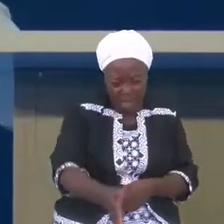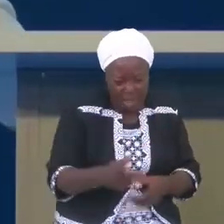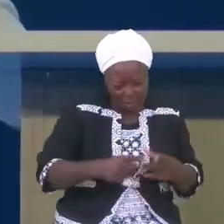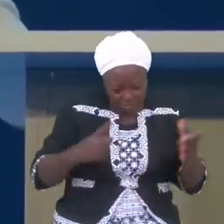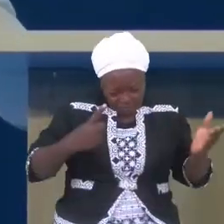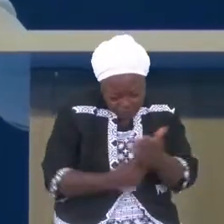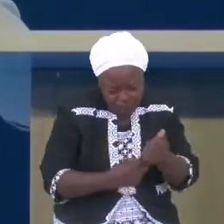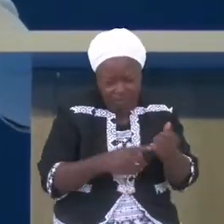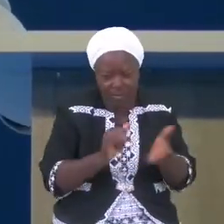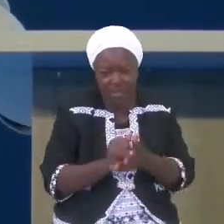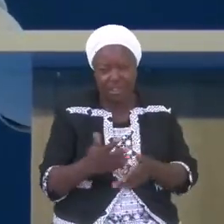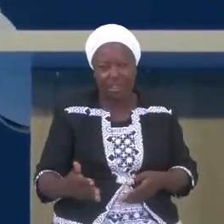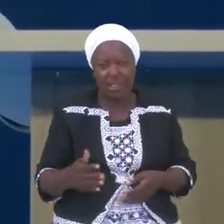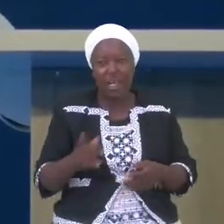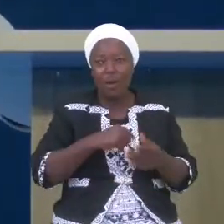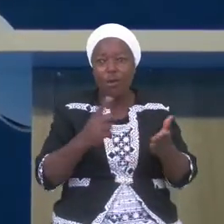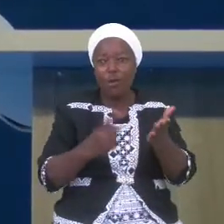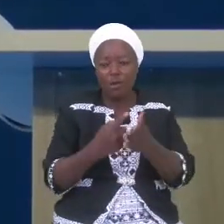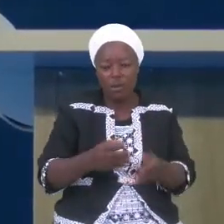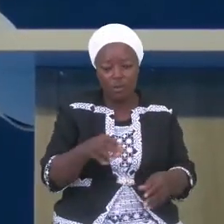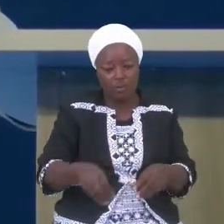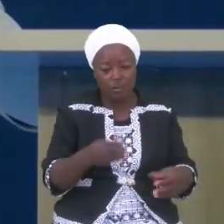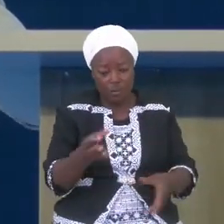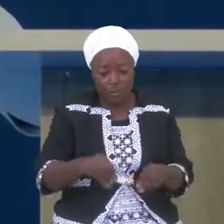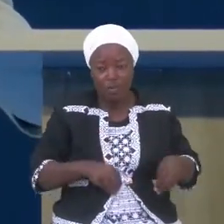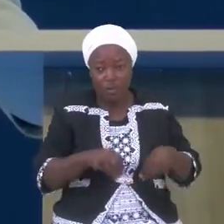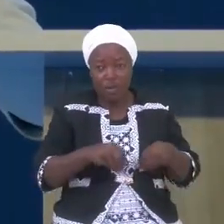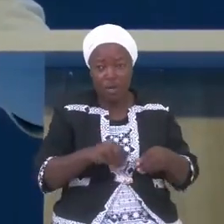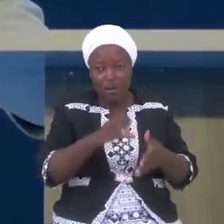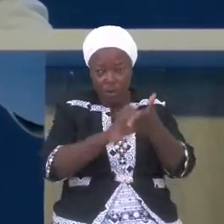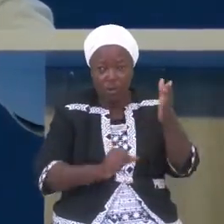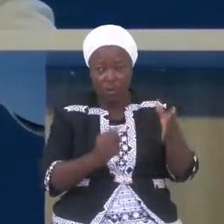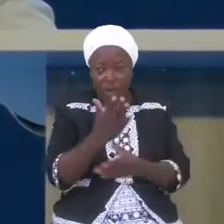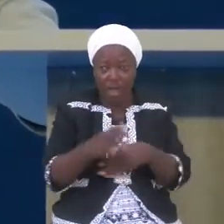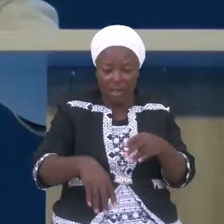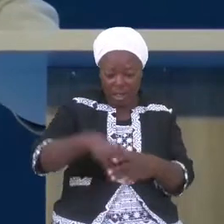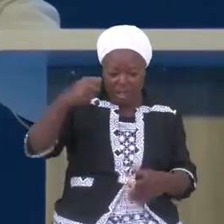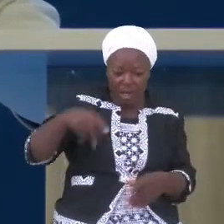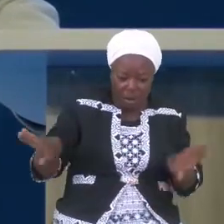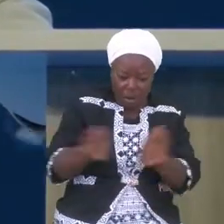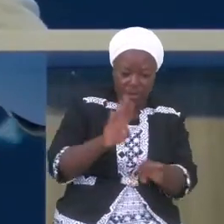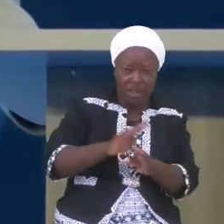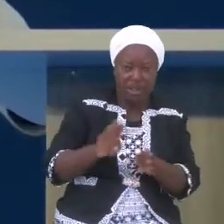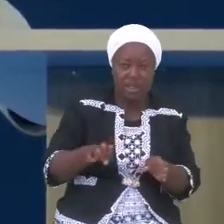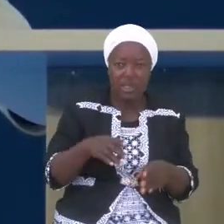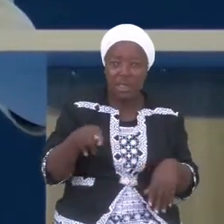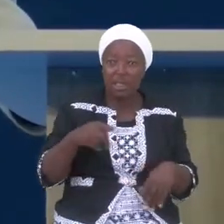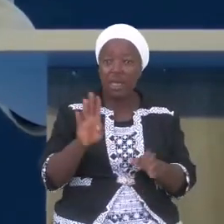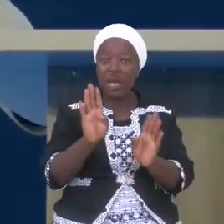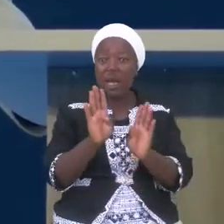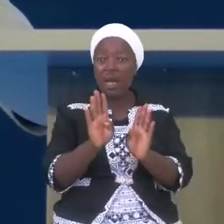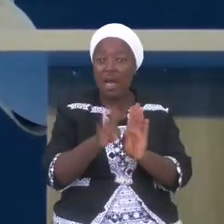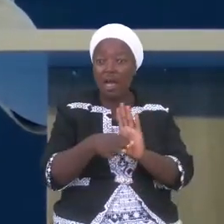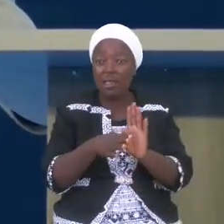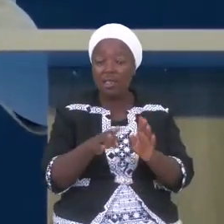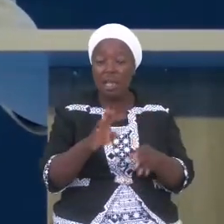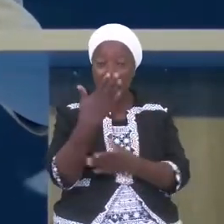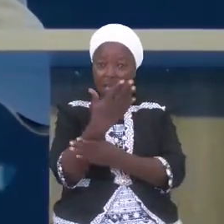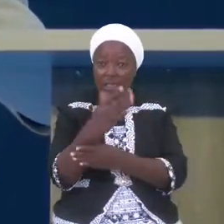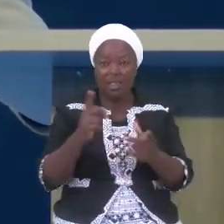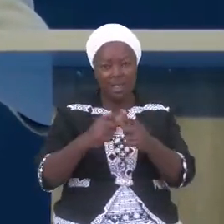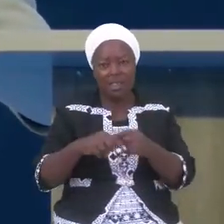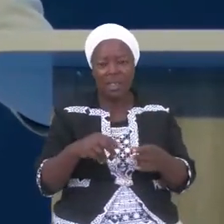grips that thing and wants to pull it out. Once he closes the hand, the mouth of